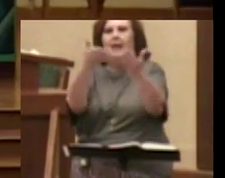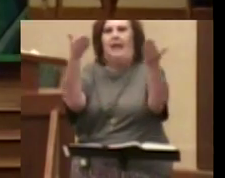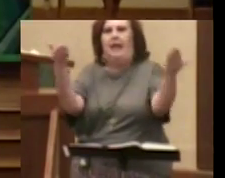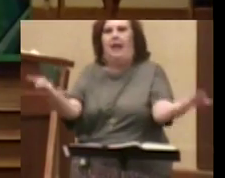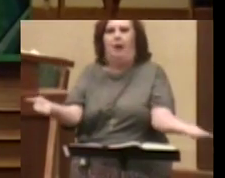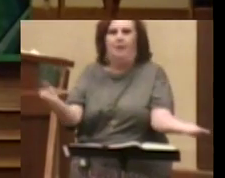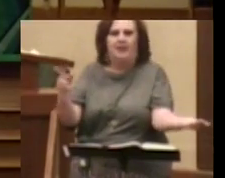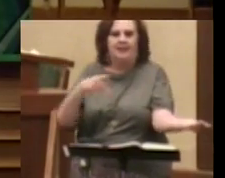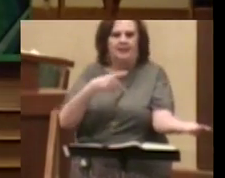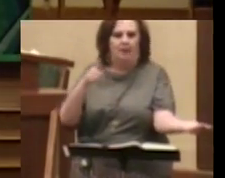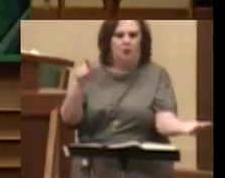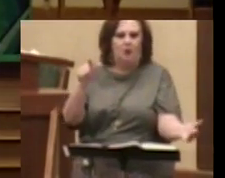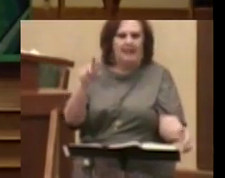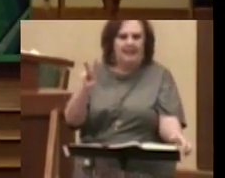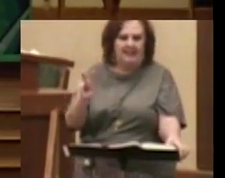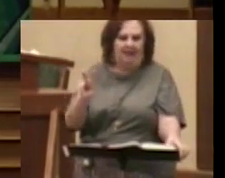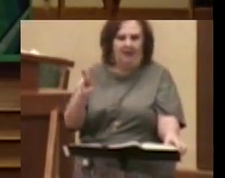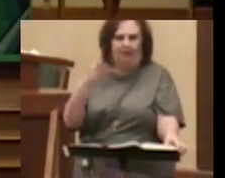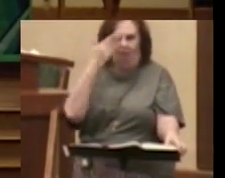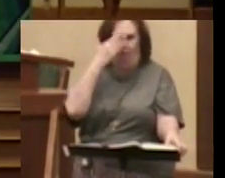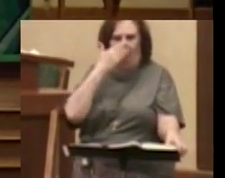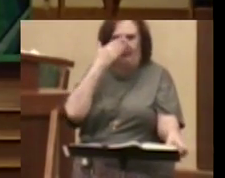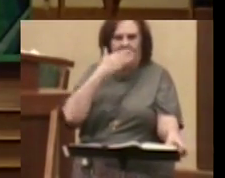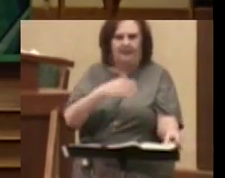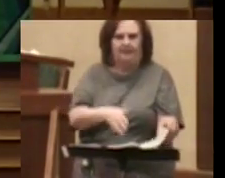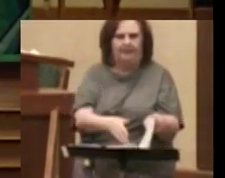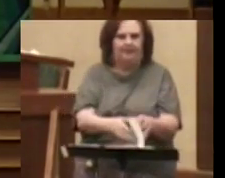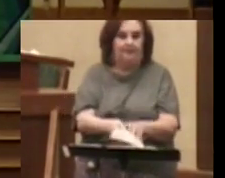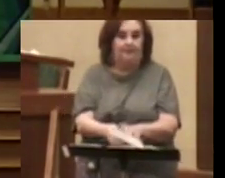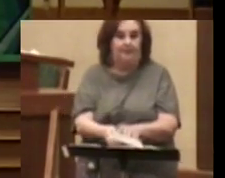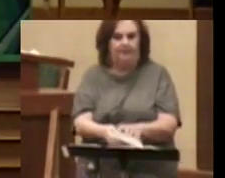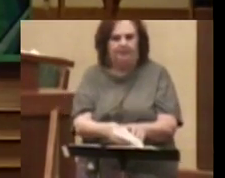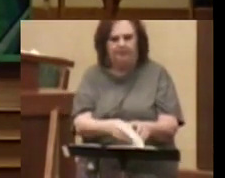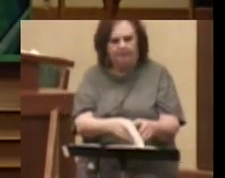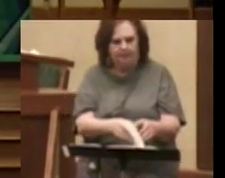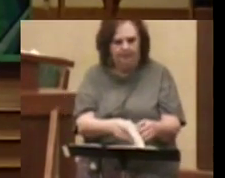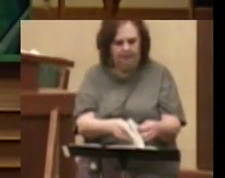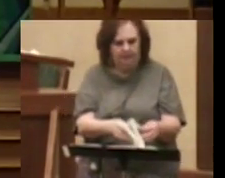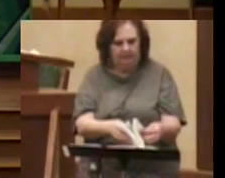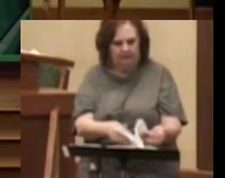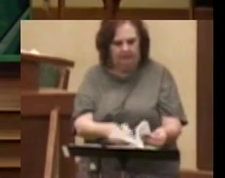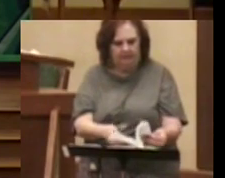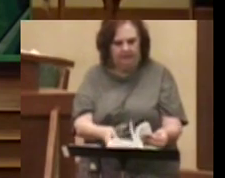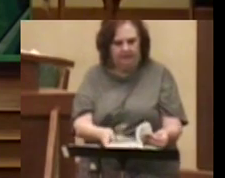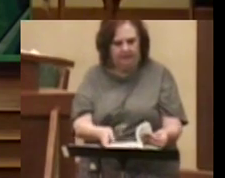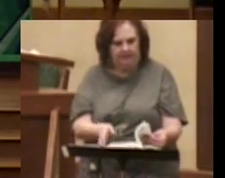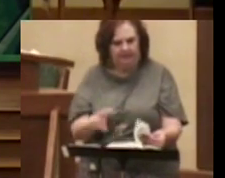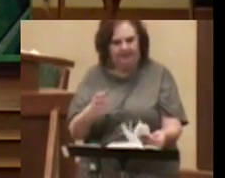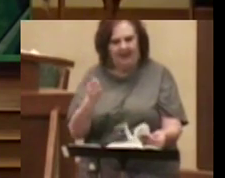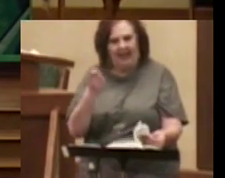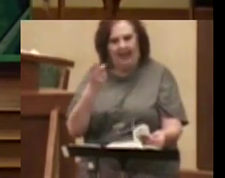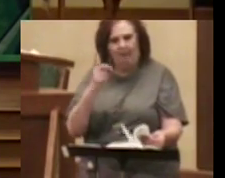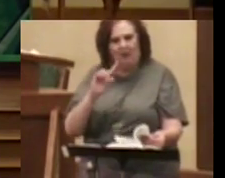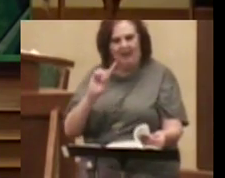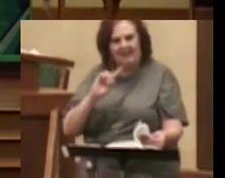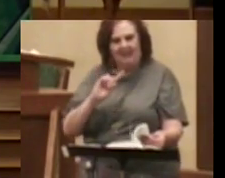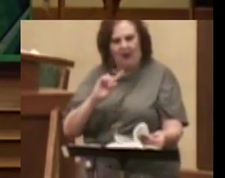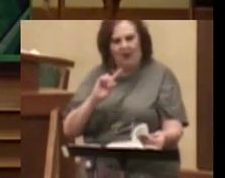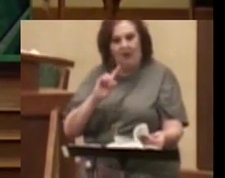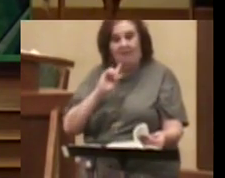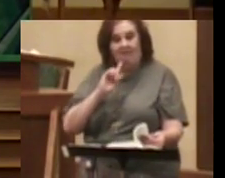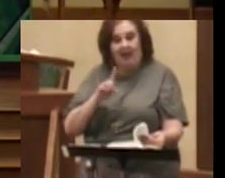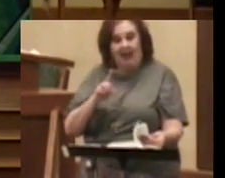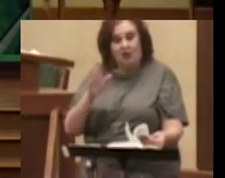Psalm 27. It is in the front portion of your hymnal. And as I mentioned a couple of weeks ago, these are, in